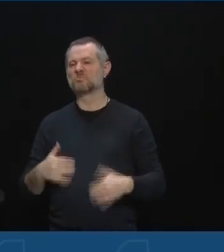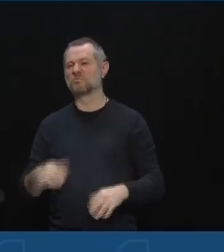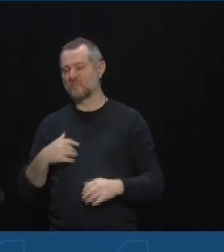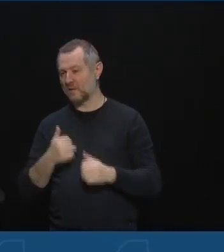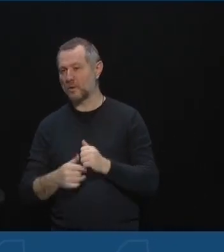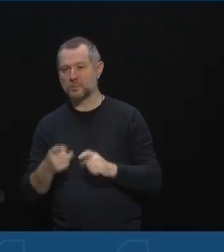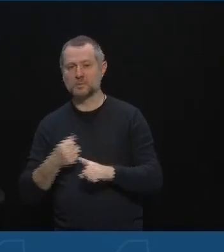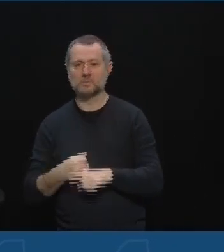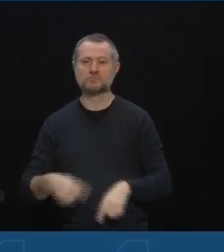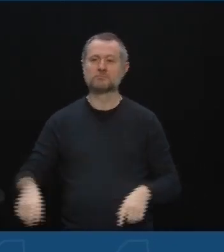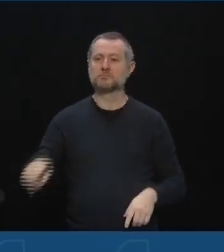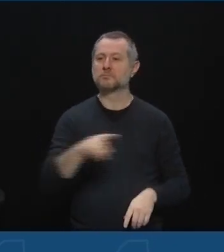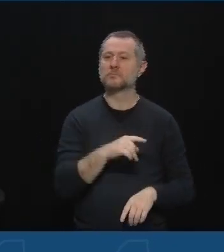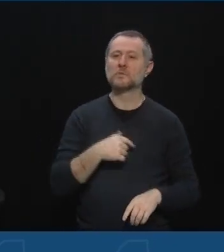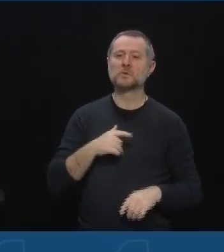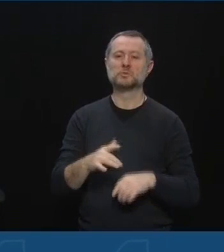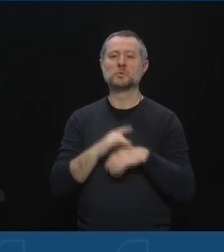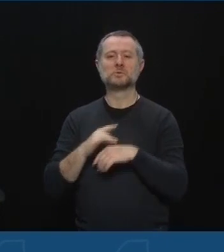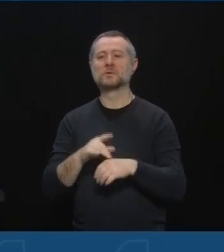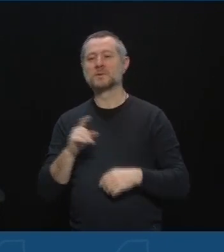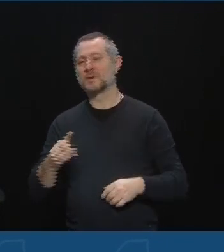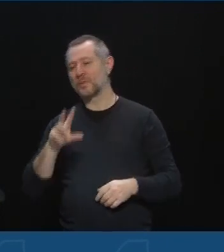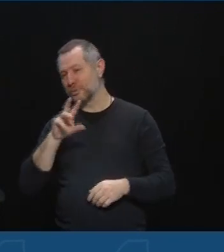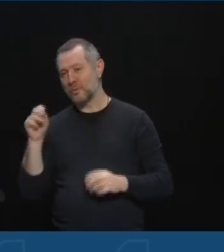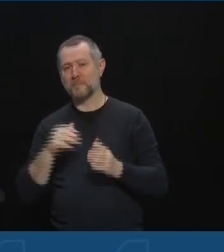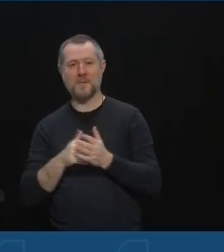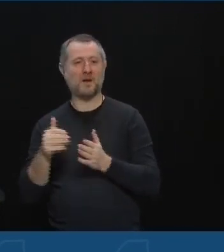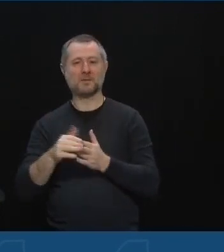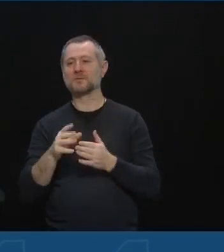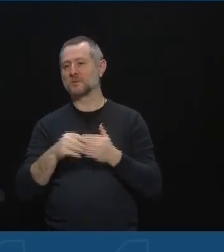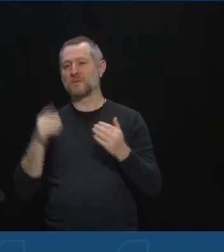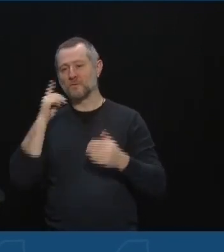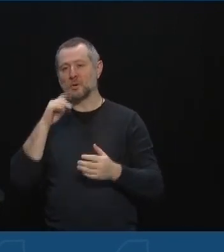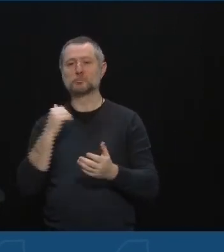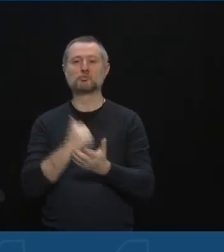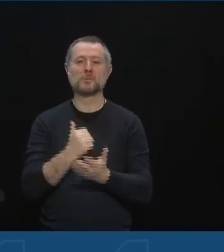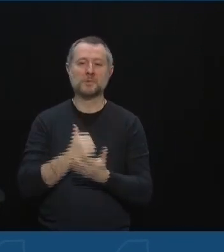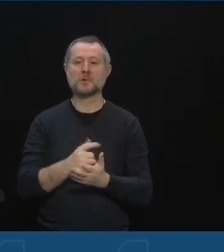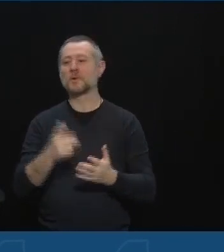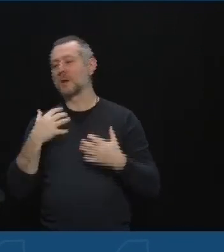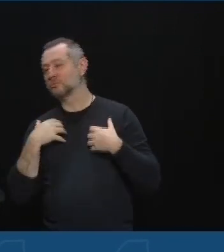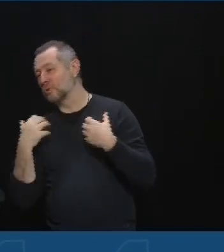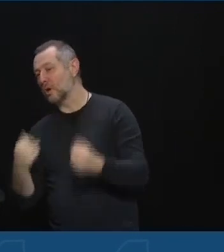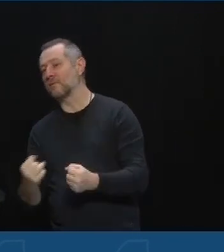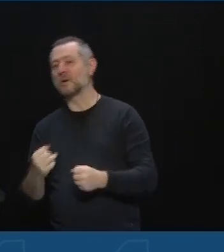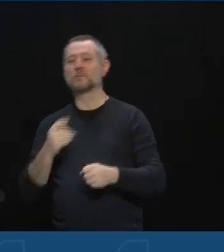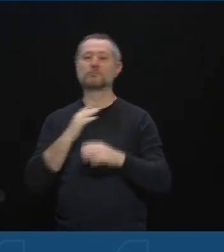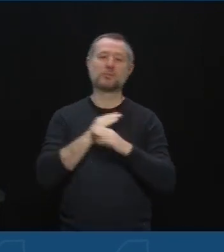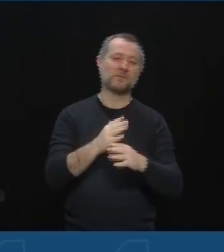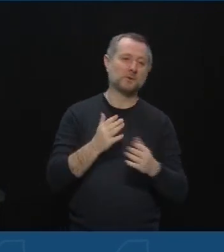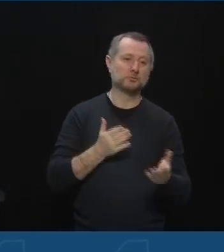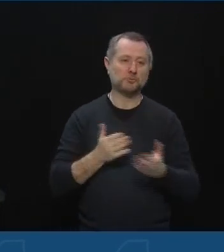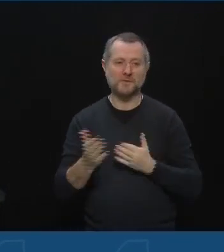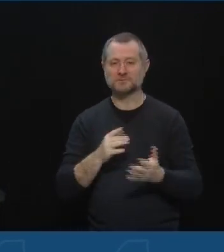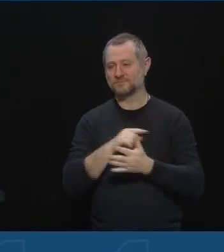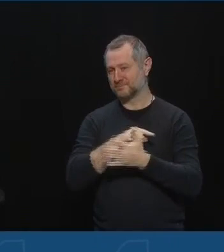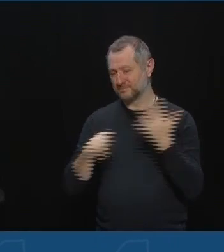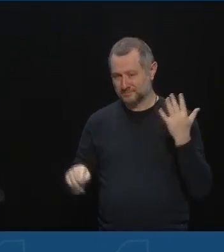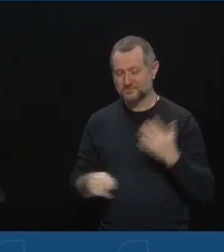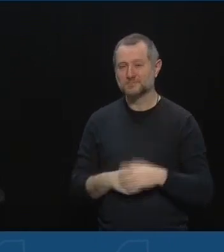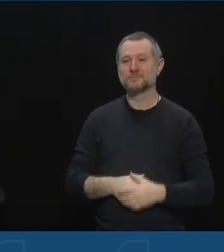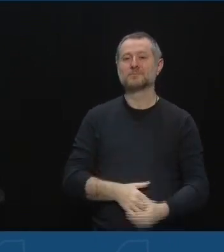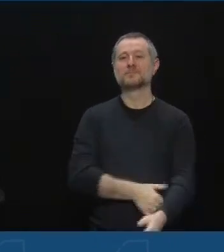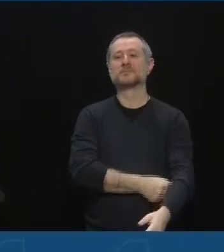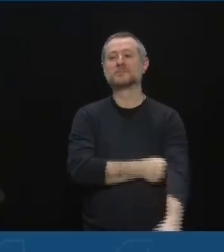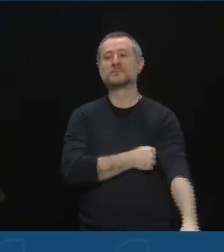have nearly $30 million in this area for treatment and recovery and prevention services. And we've been at a number of